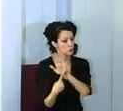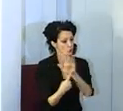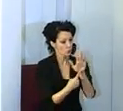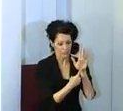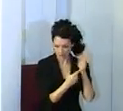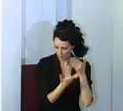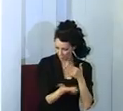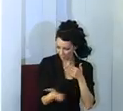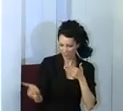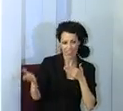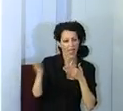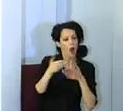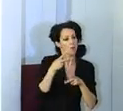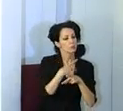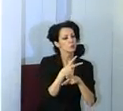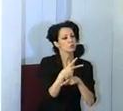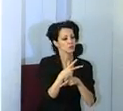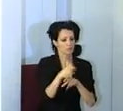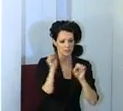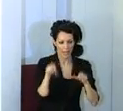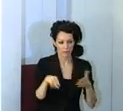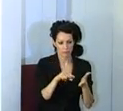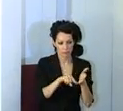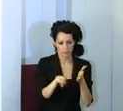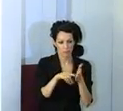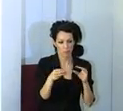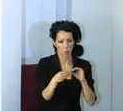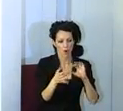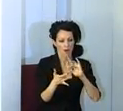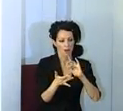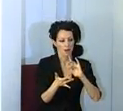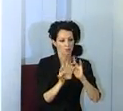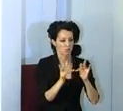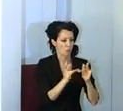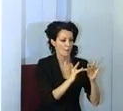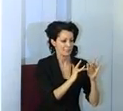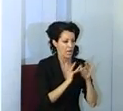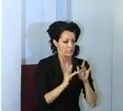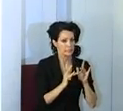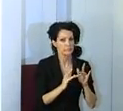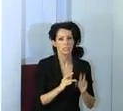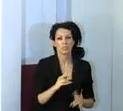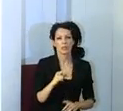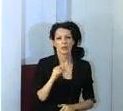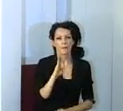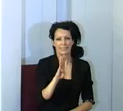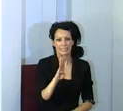are producing. You can check out more information on their website,